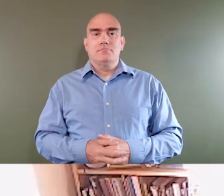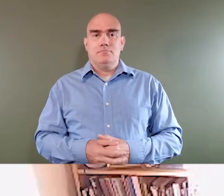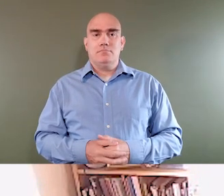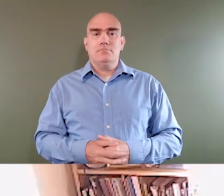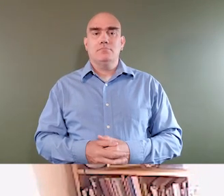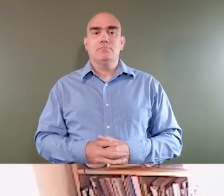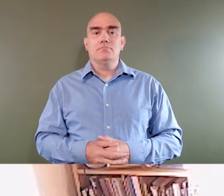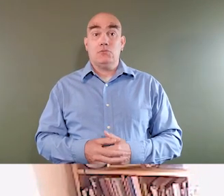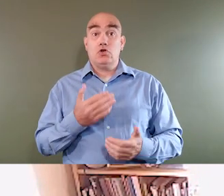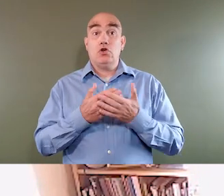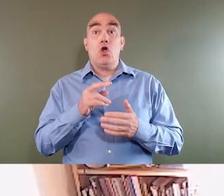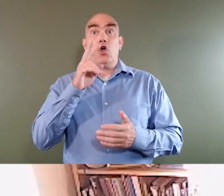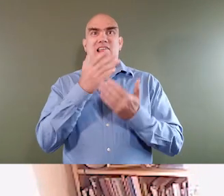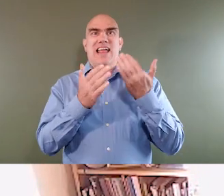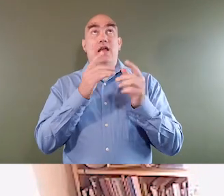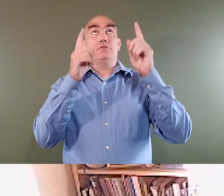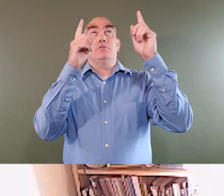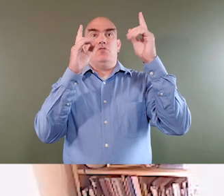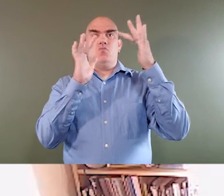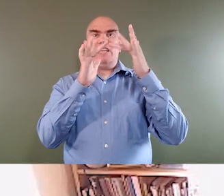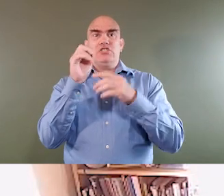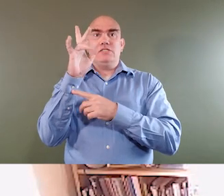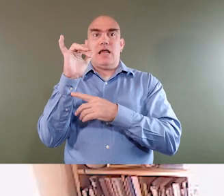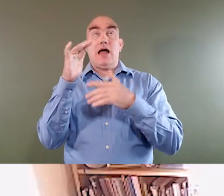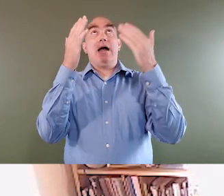Good. Looking up at your hands, reaching up to the sky.